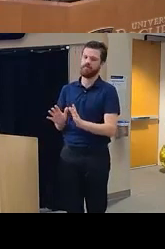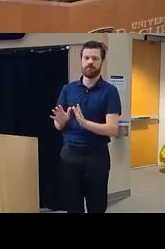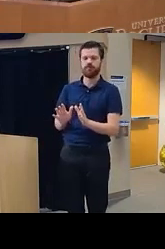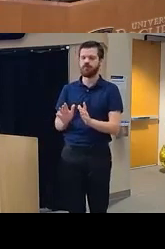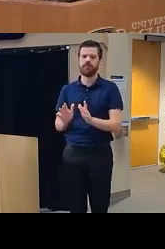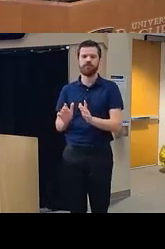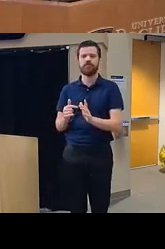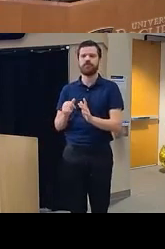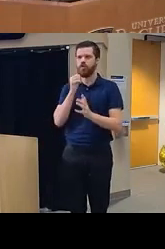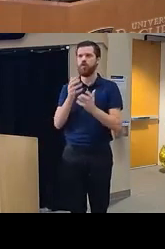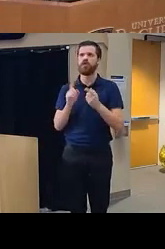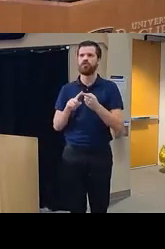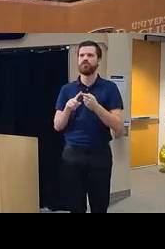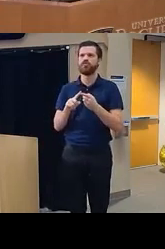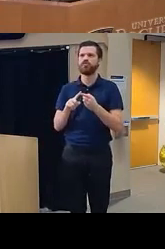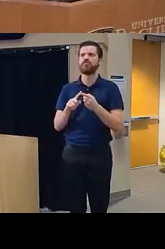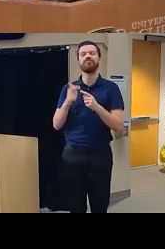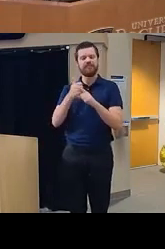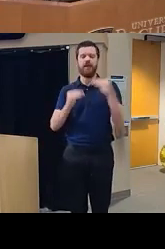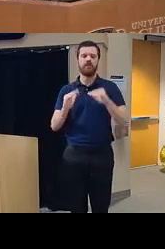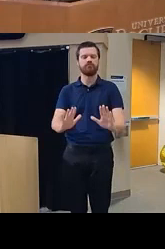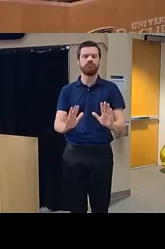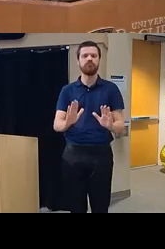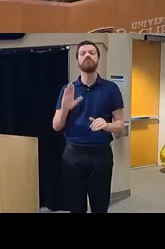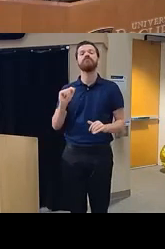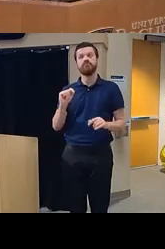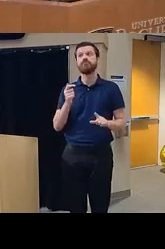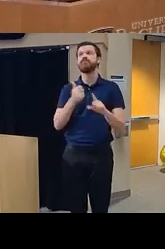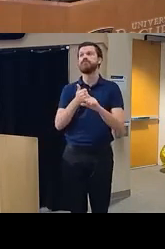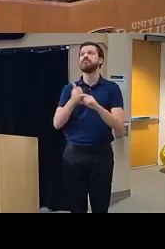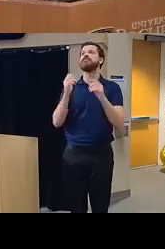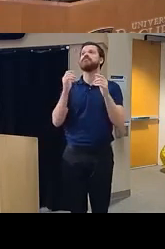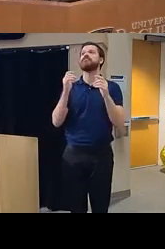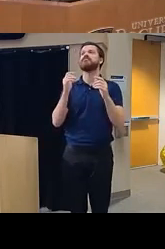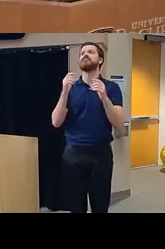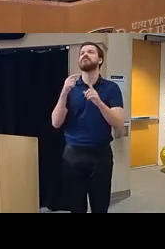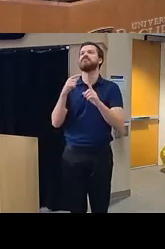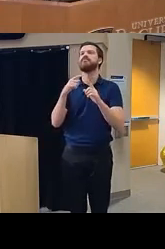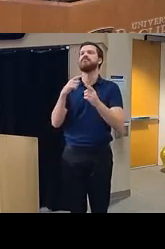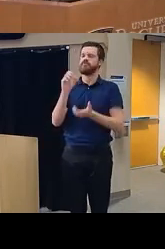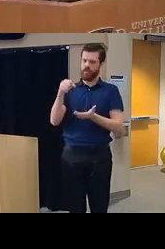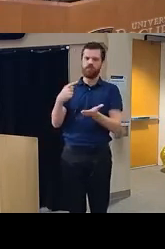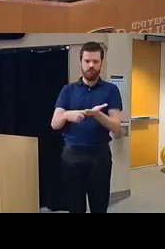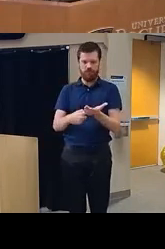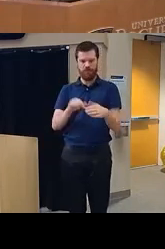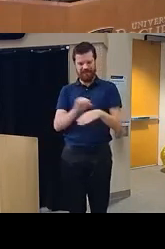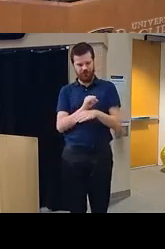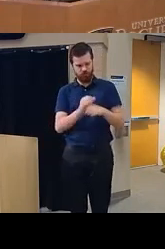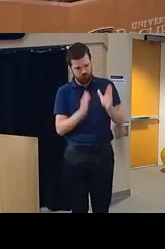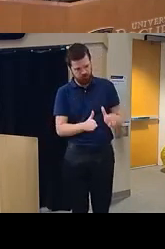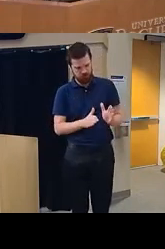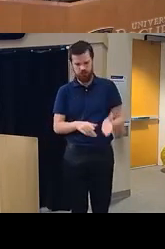to, it's a balance, but I think it speaks to having, internists and psychiatrists